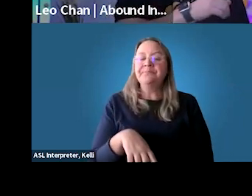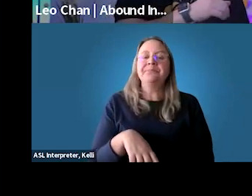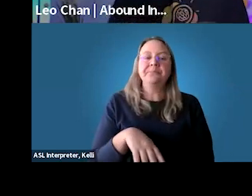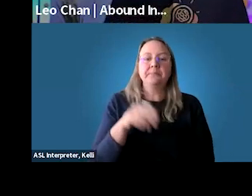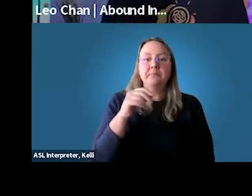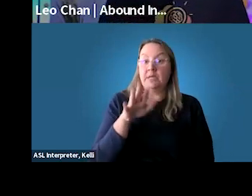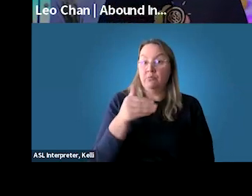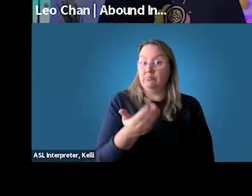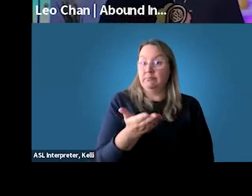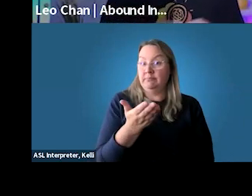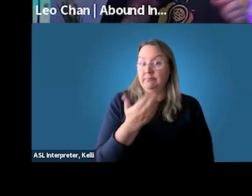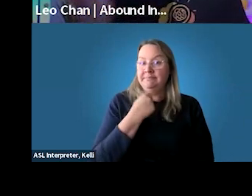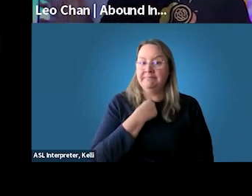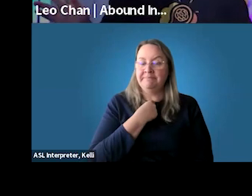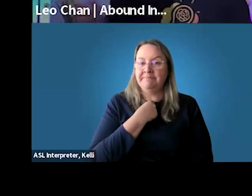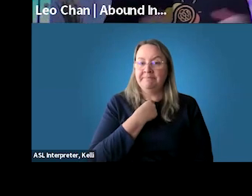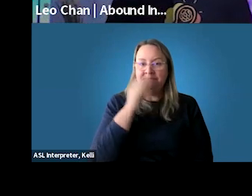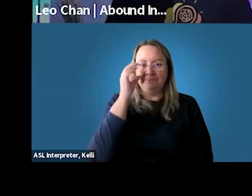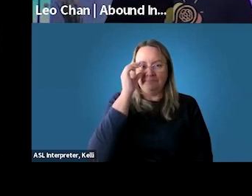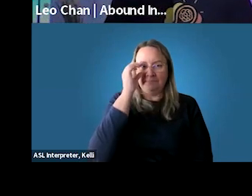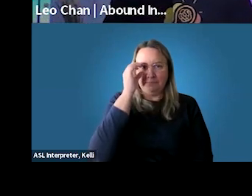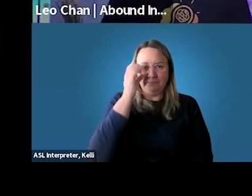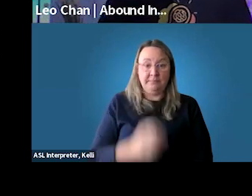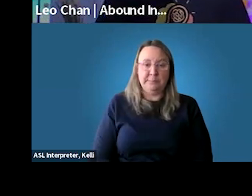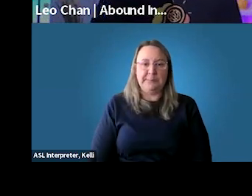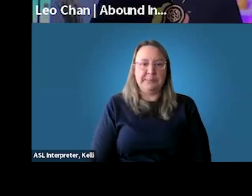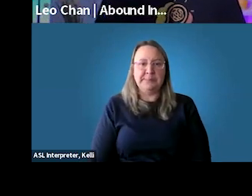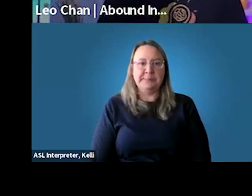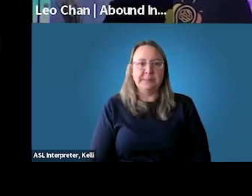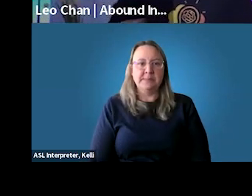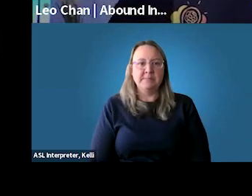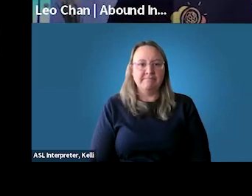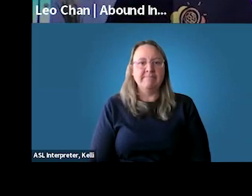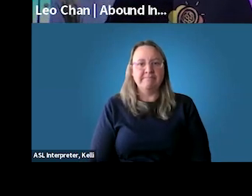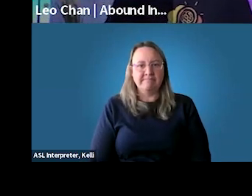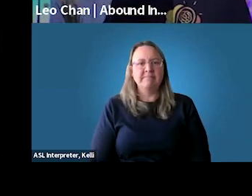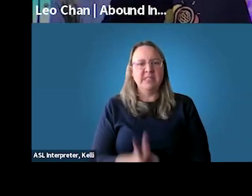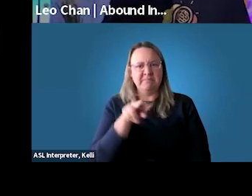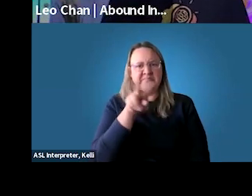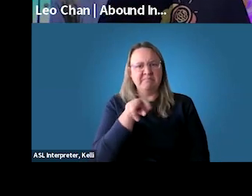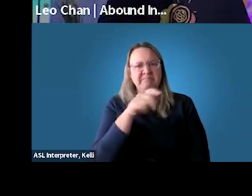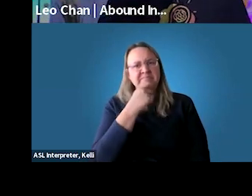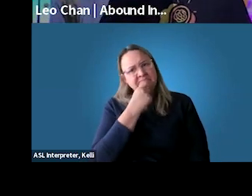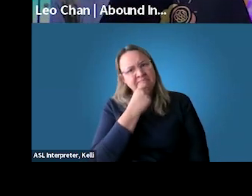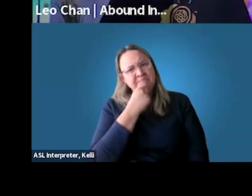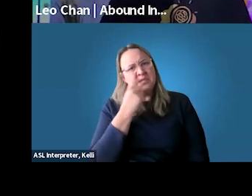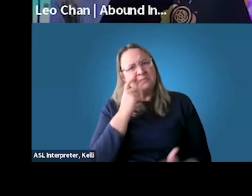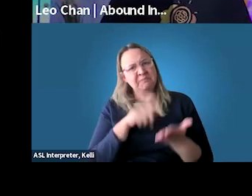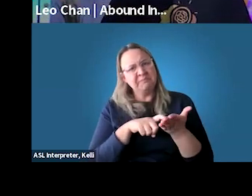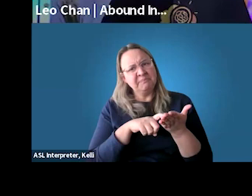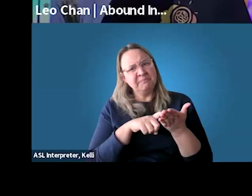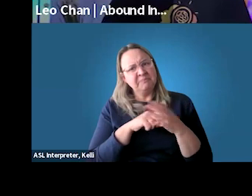So here it is. I just want you to look at this photo. Going to give you a minute. And I just want you to see what you notice